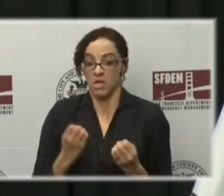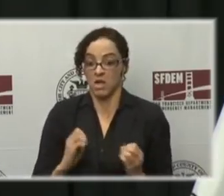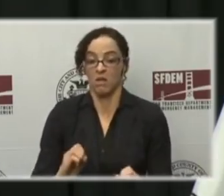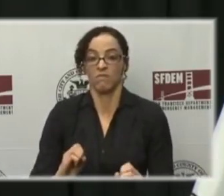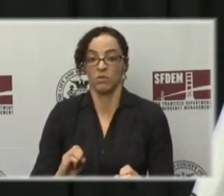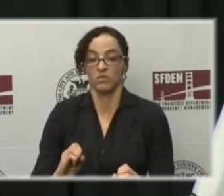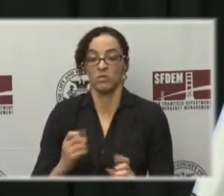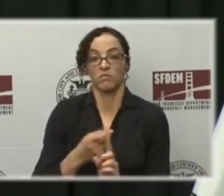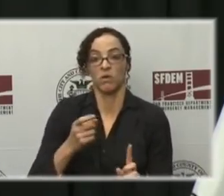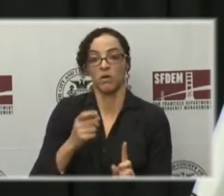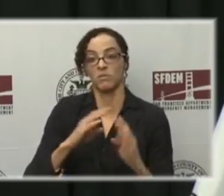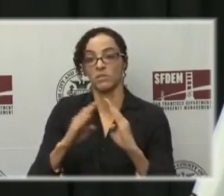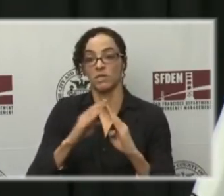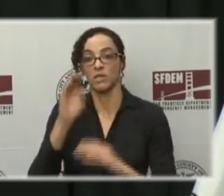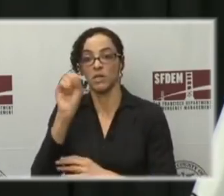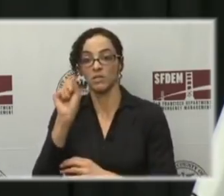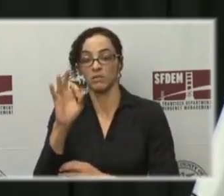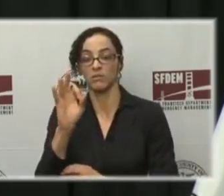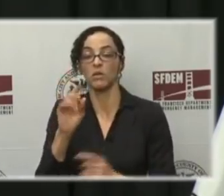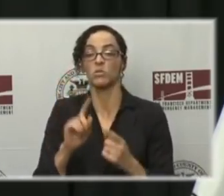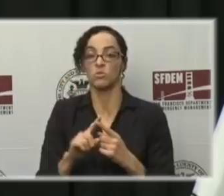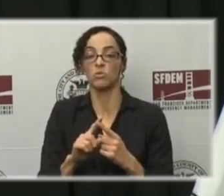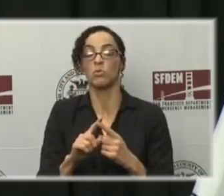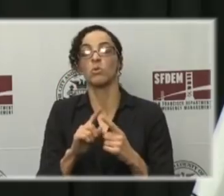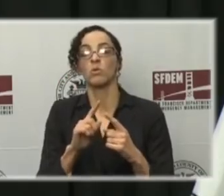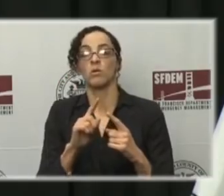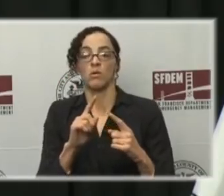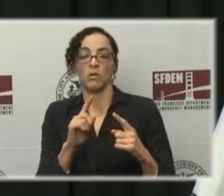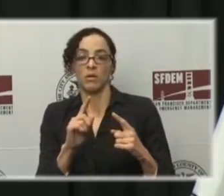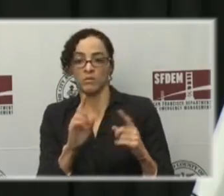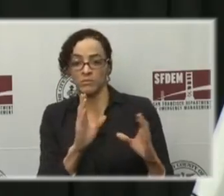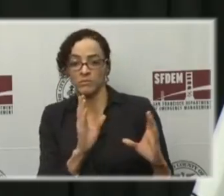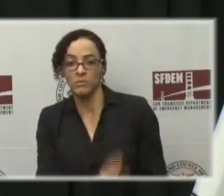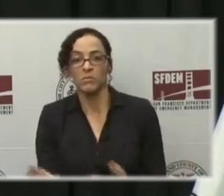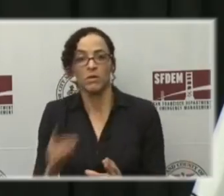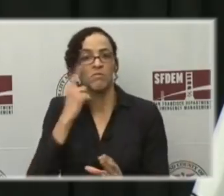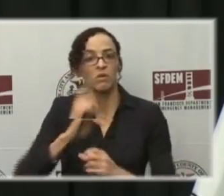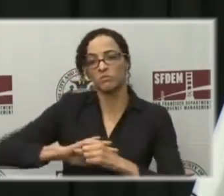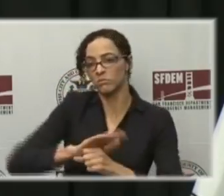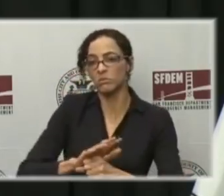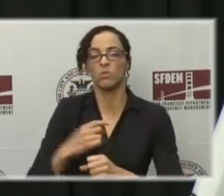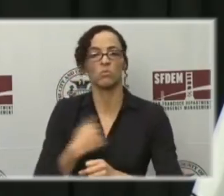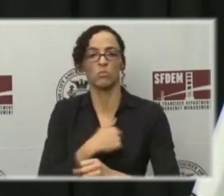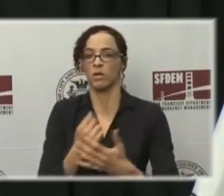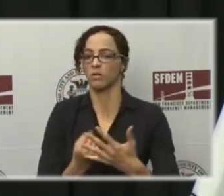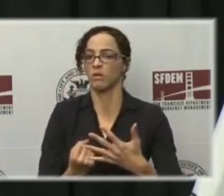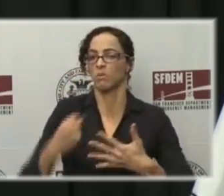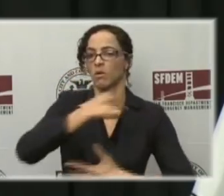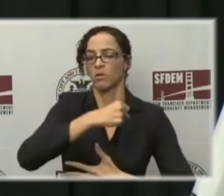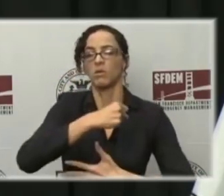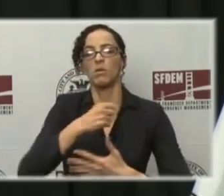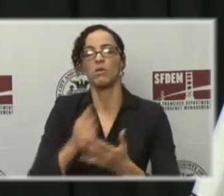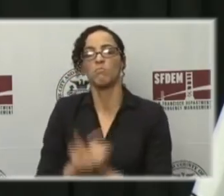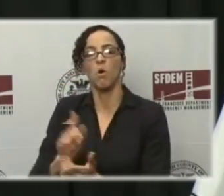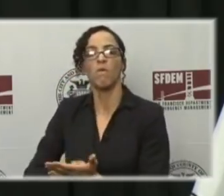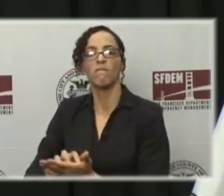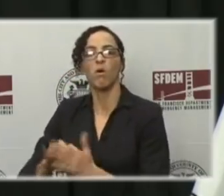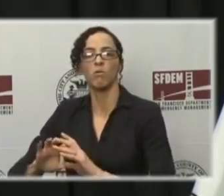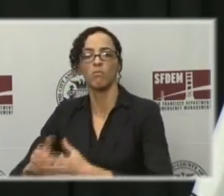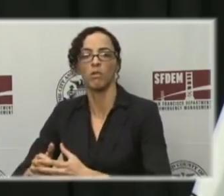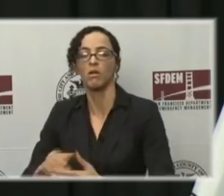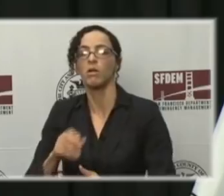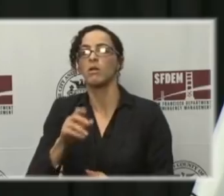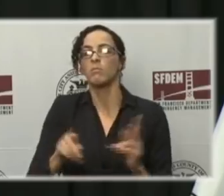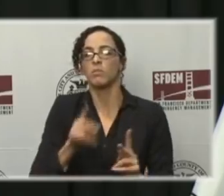prepare for the coronavirus have prioritized the most vulnerable populations. Residents who are over 60 years old and those with